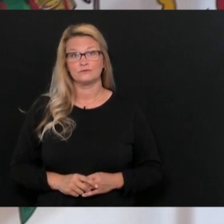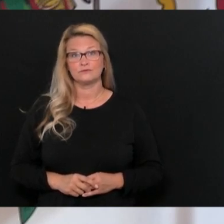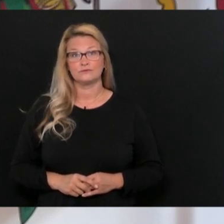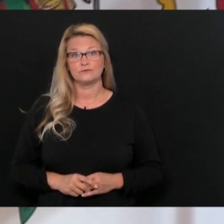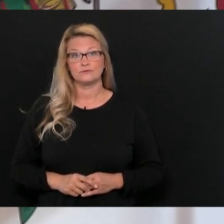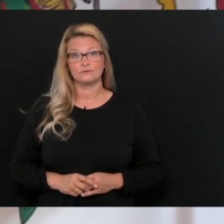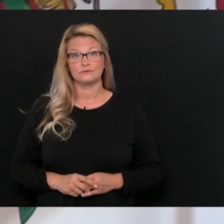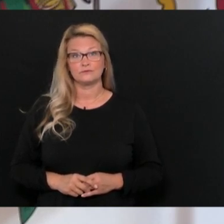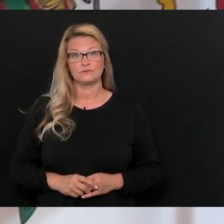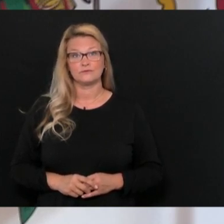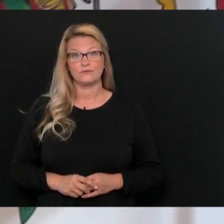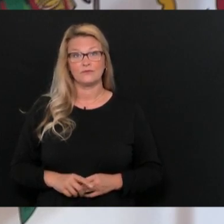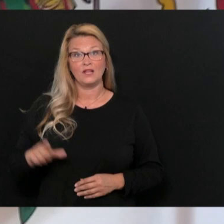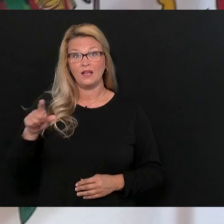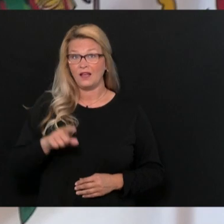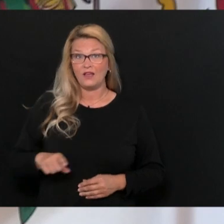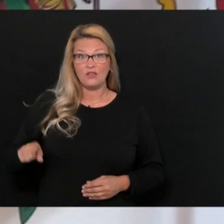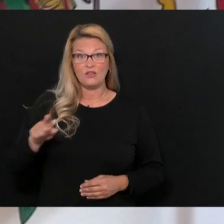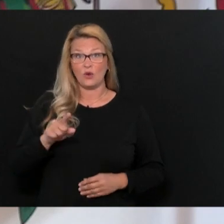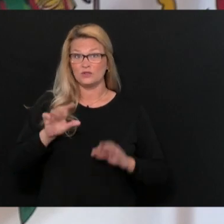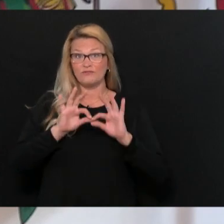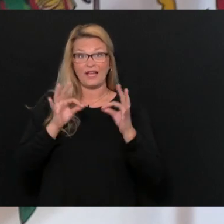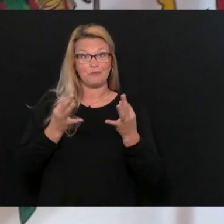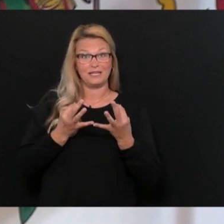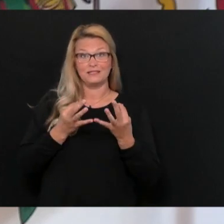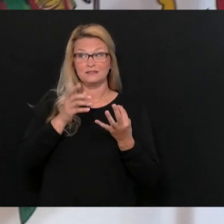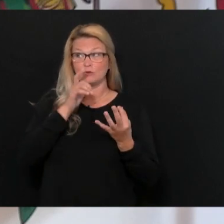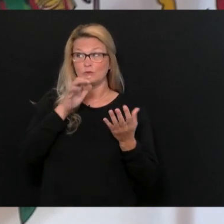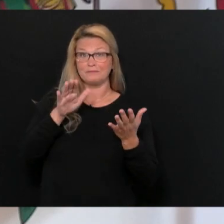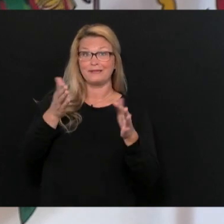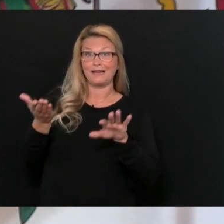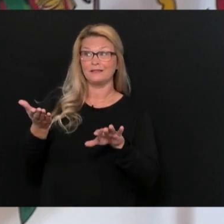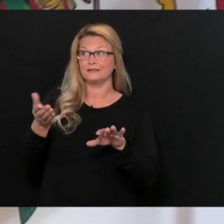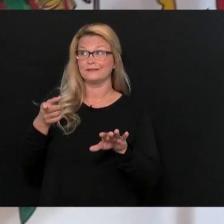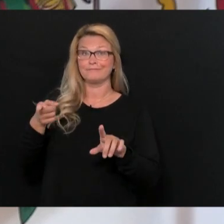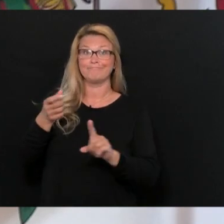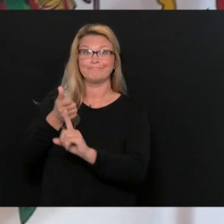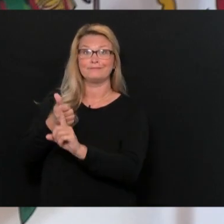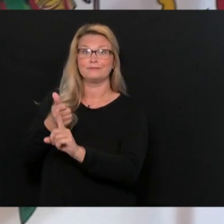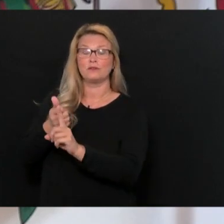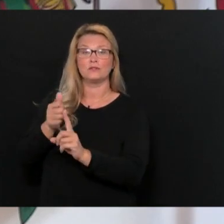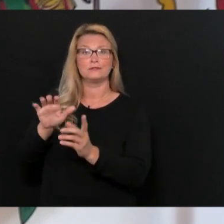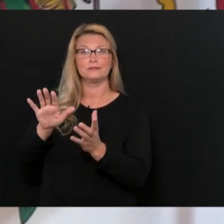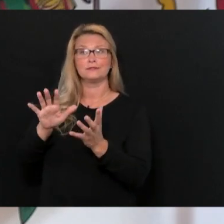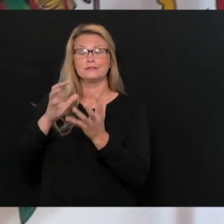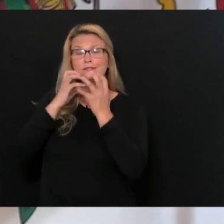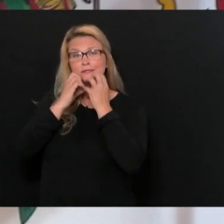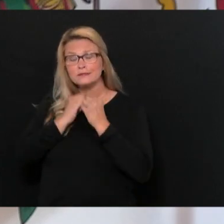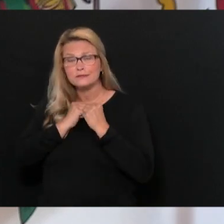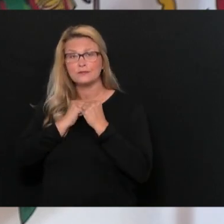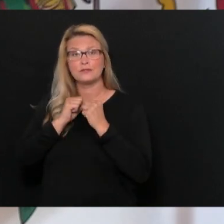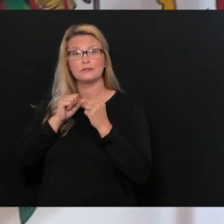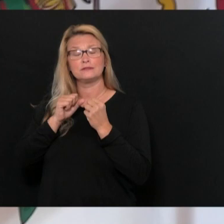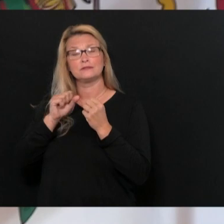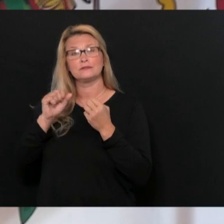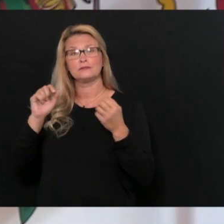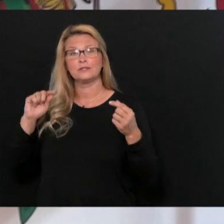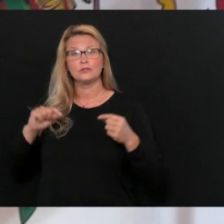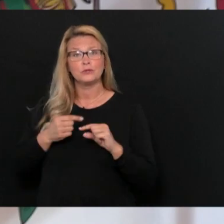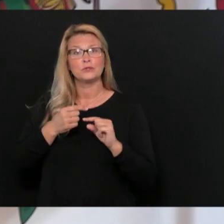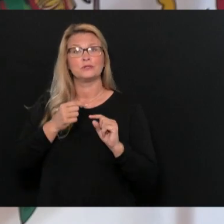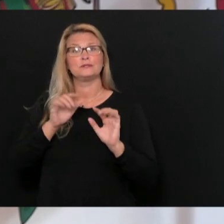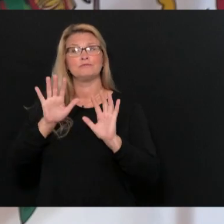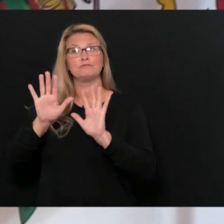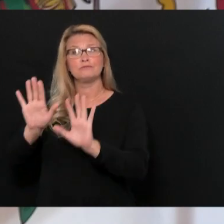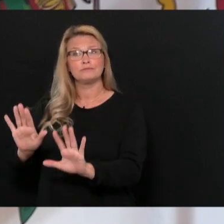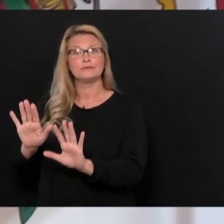these families are really hurting West Virginia. That's all there is to it. These have been wonderful, wonderful people that have been